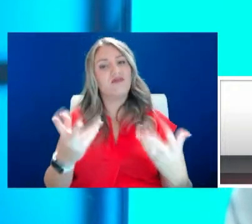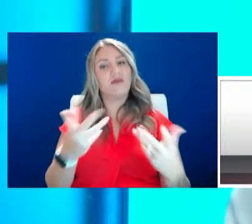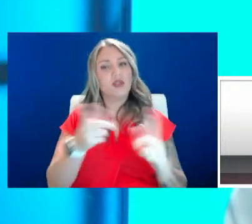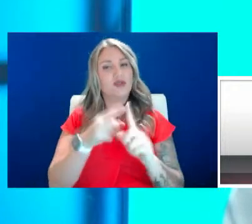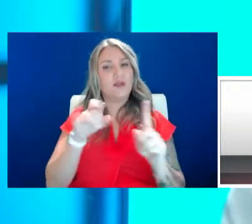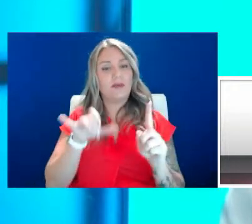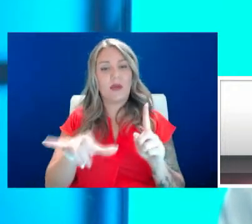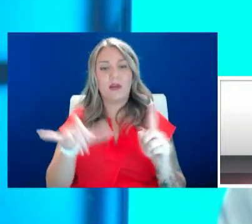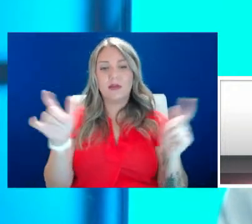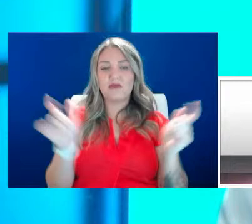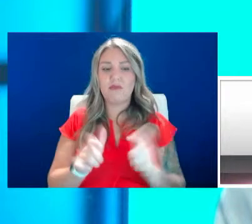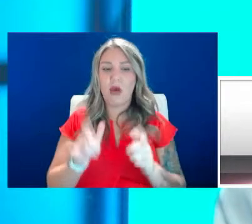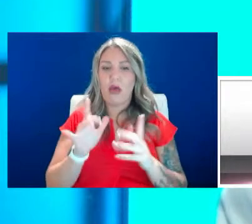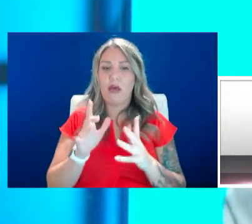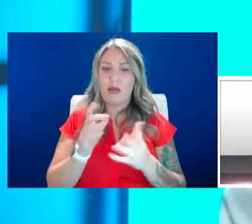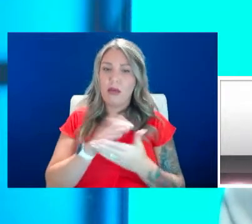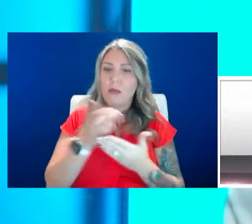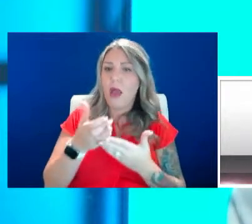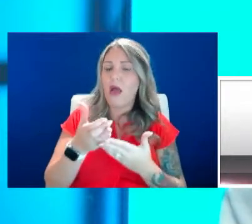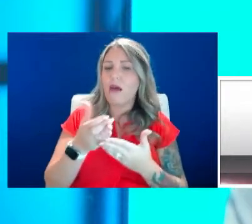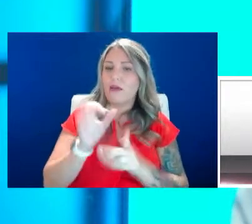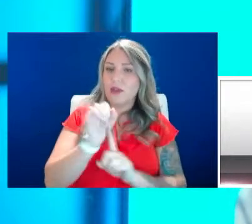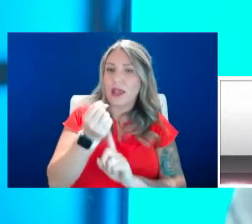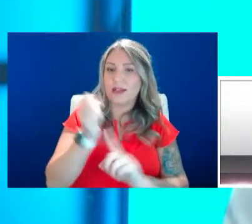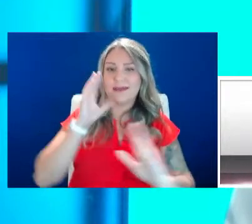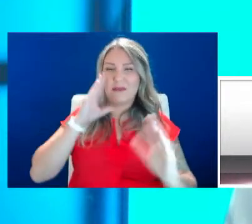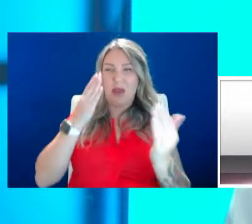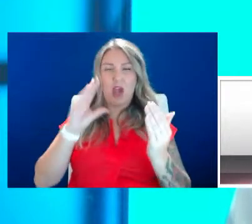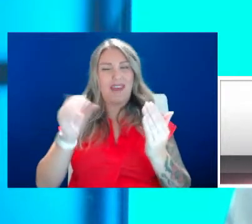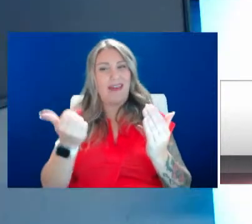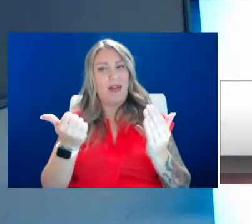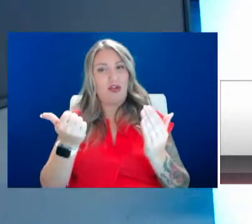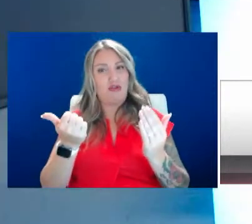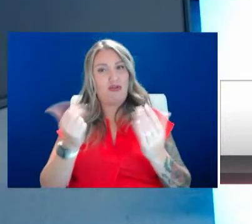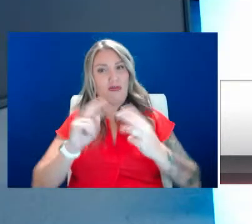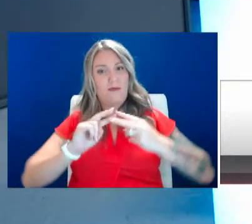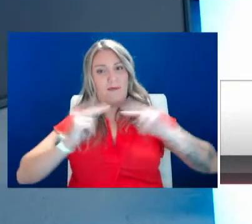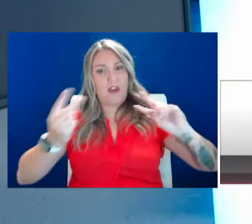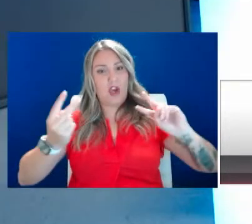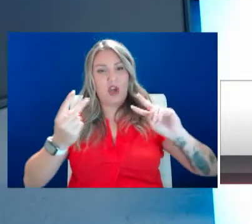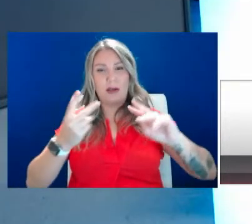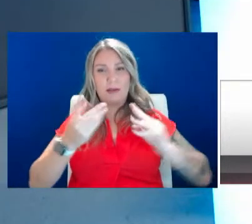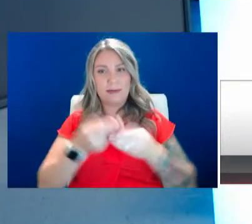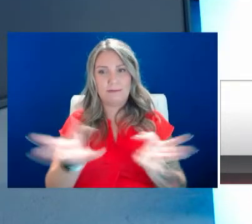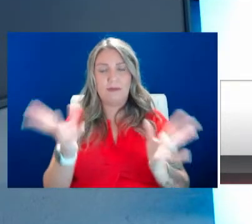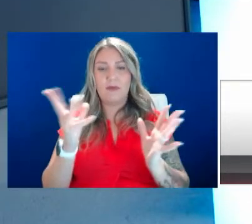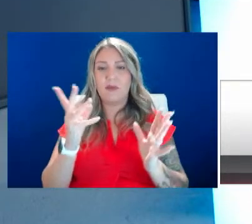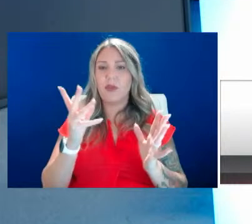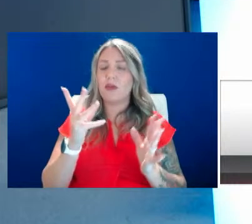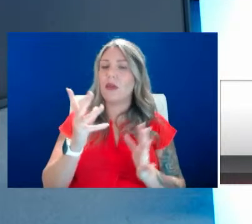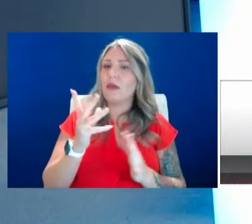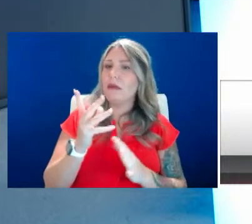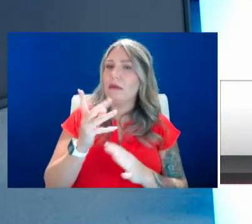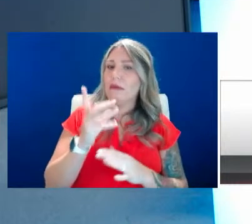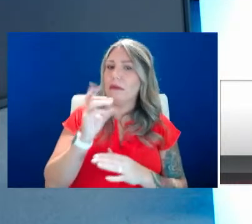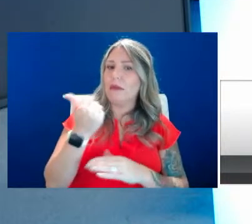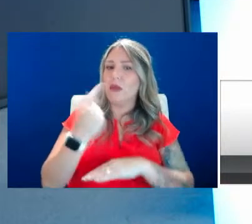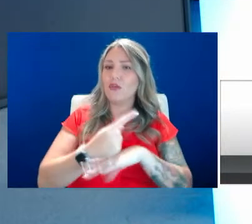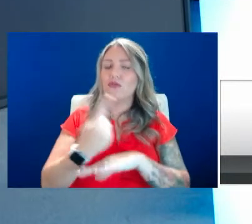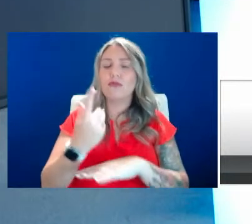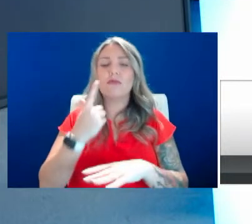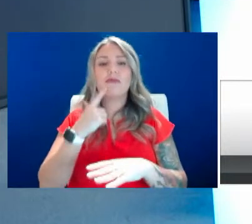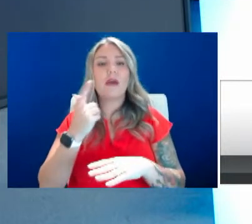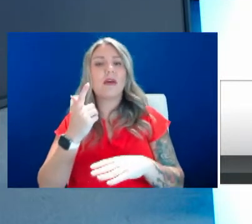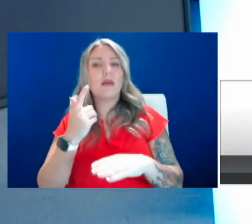of cases compared to some of the other variants that are still out there. All right, in the last day we received word more Moderna bivalent vaccines are being shipped.